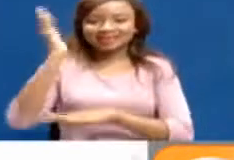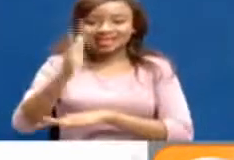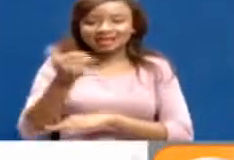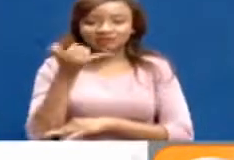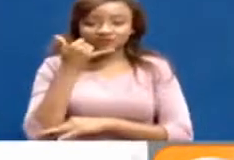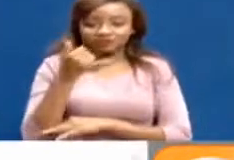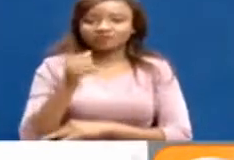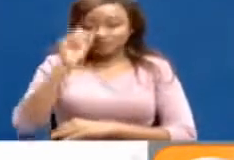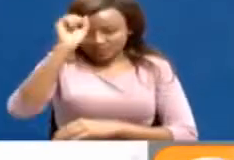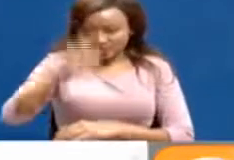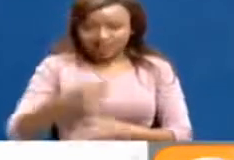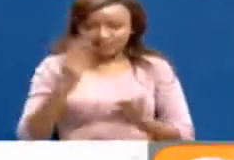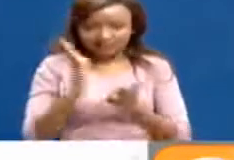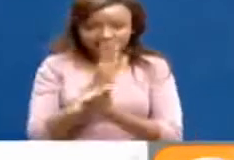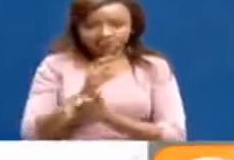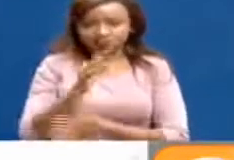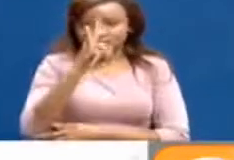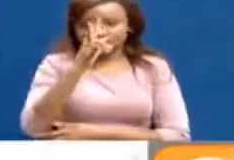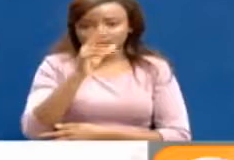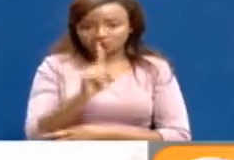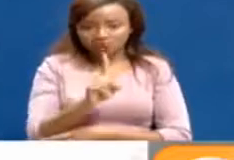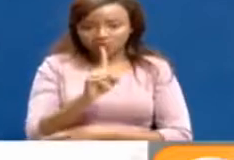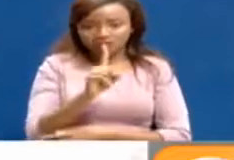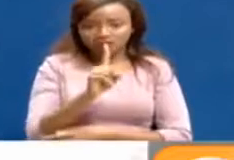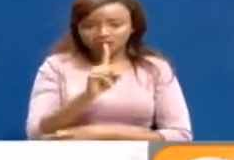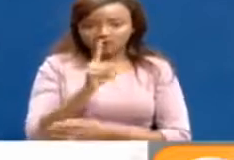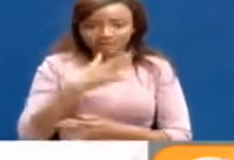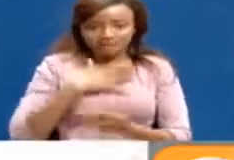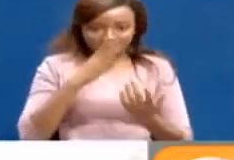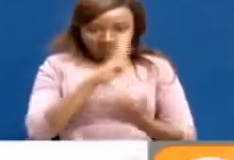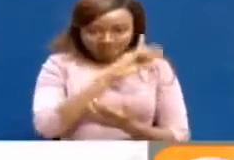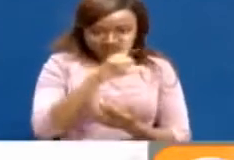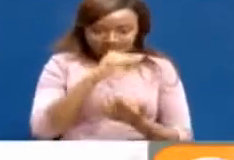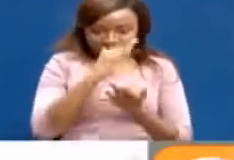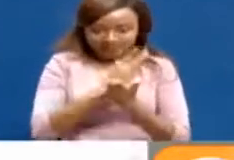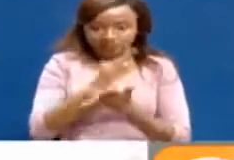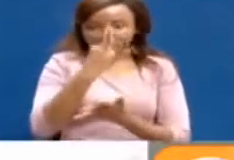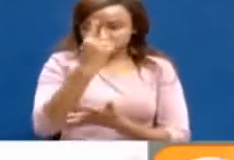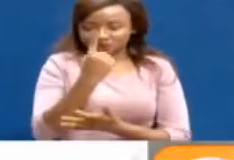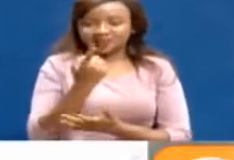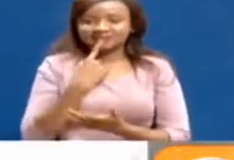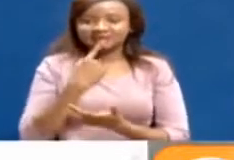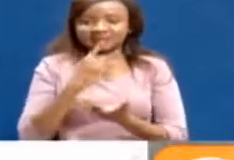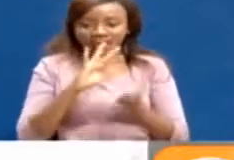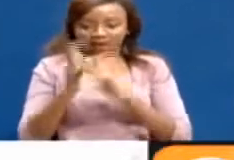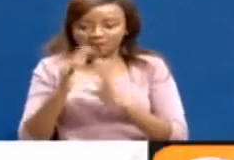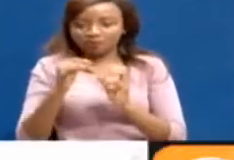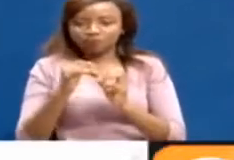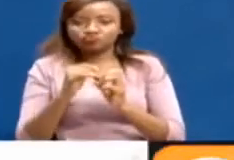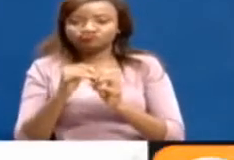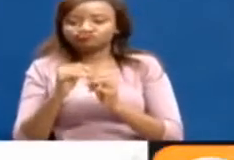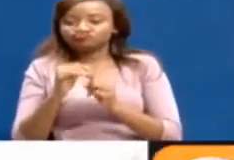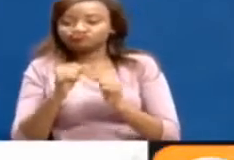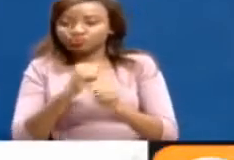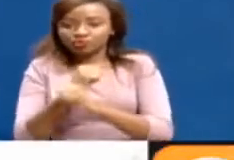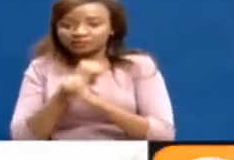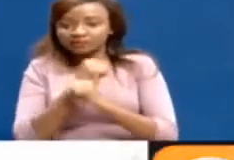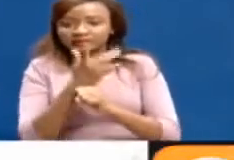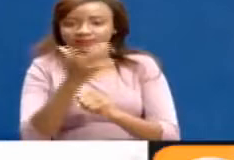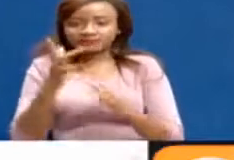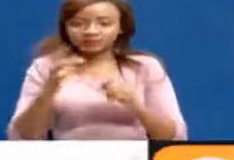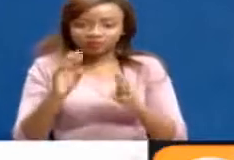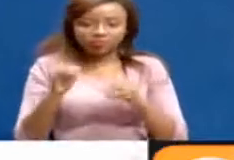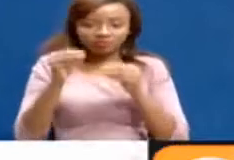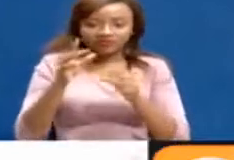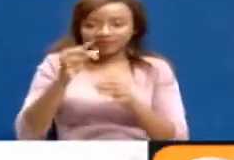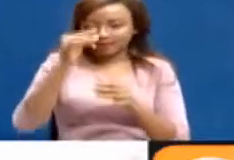Yes, Jeff. Section 31 talks about social nets, social safety nets and economic safeguards, which also provides an opportunity for